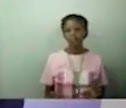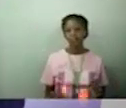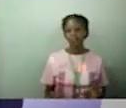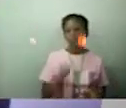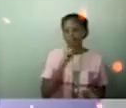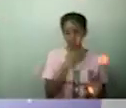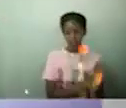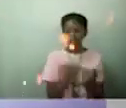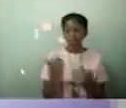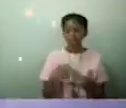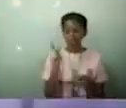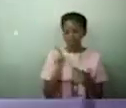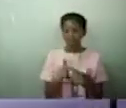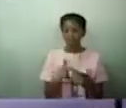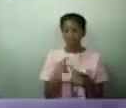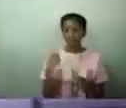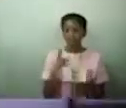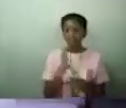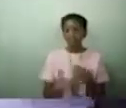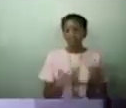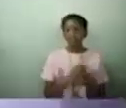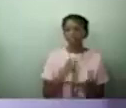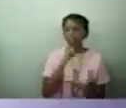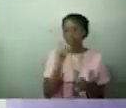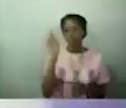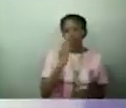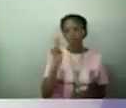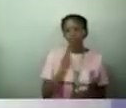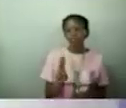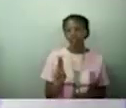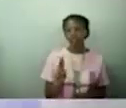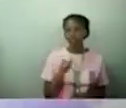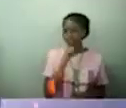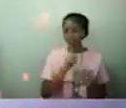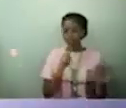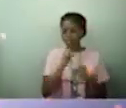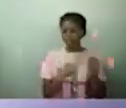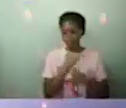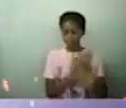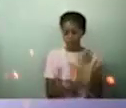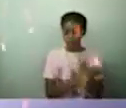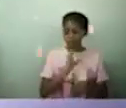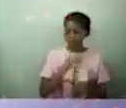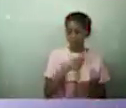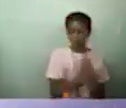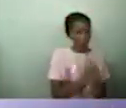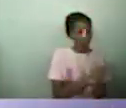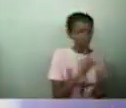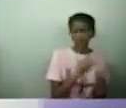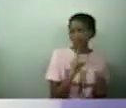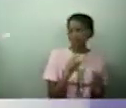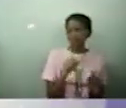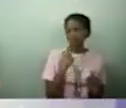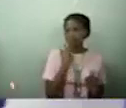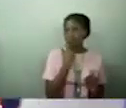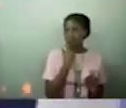worldly, and as I said, the world, I don't use it for the earth. I'm not talking about God's creation and the people he has made and the plants